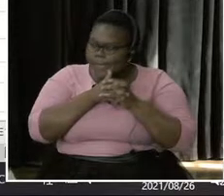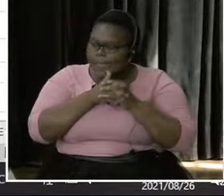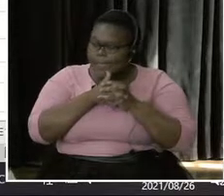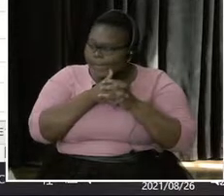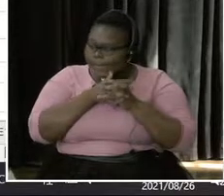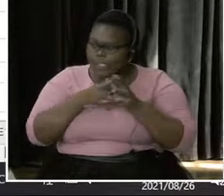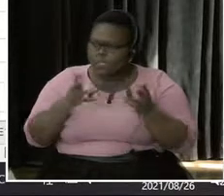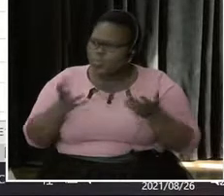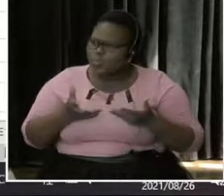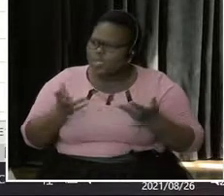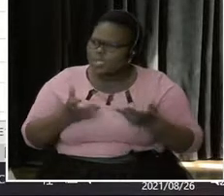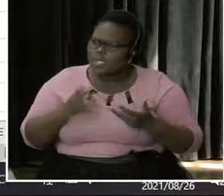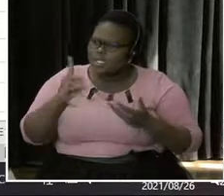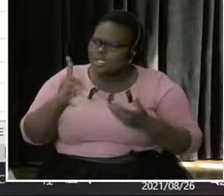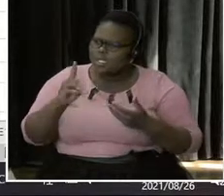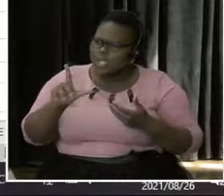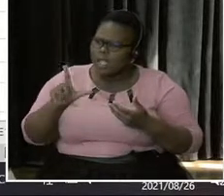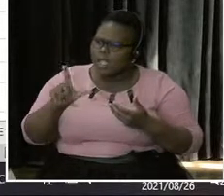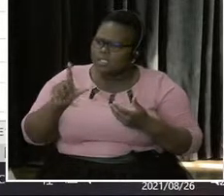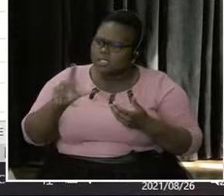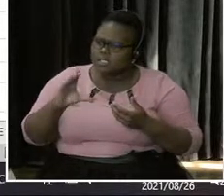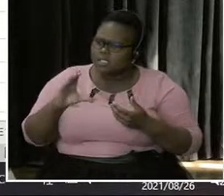DLC, where are you?